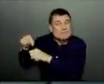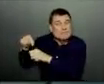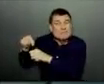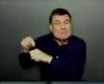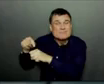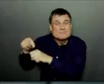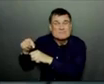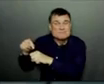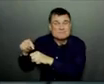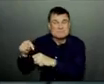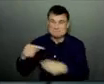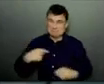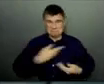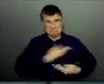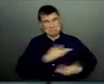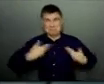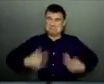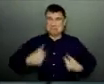resilience.